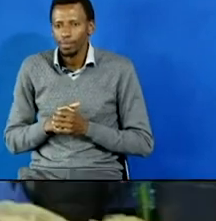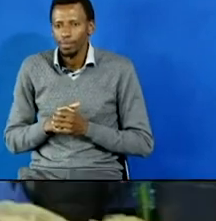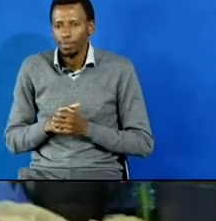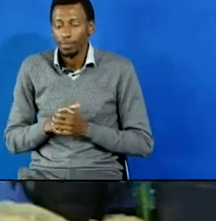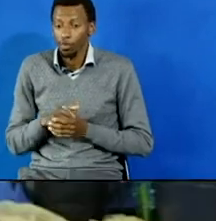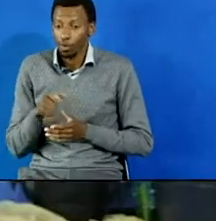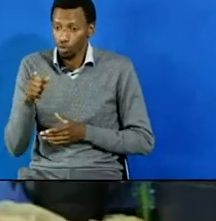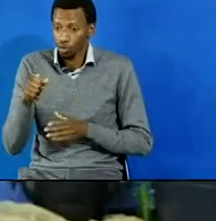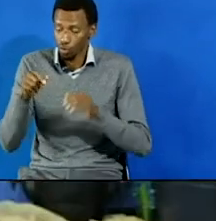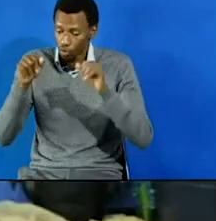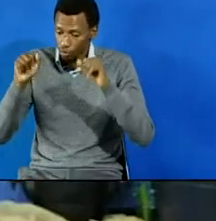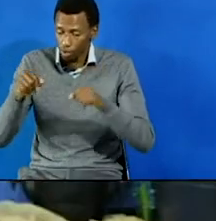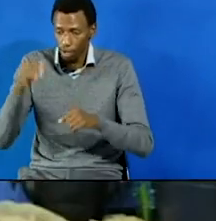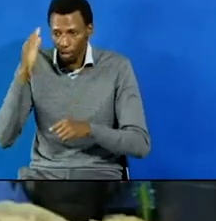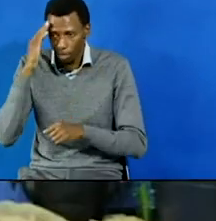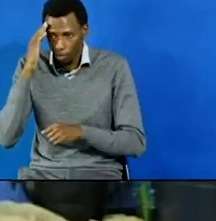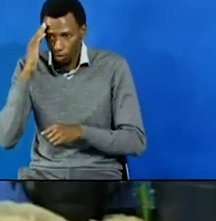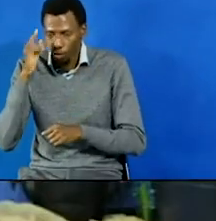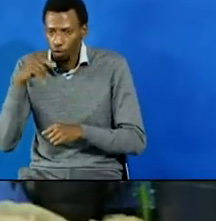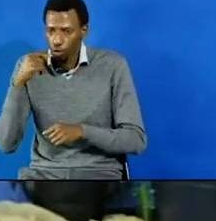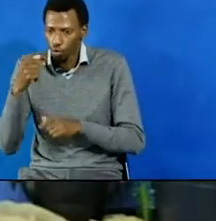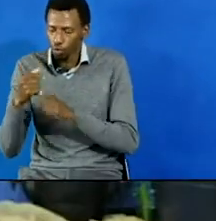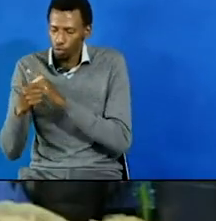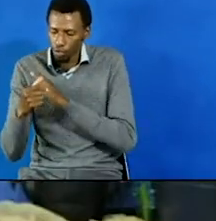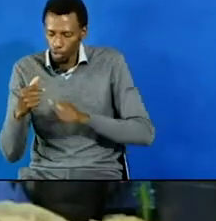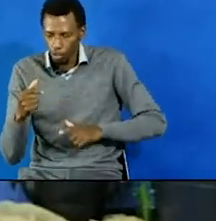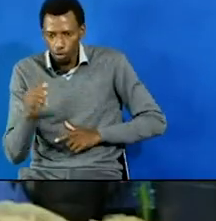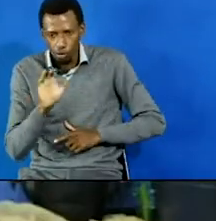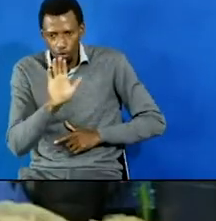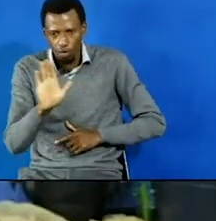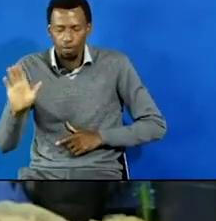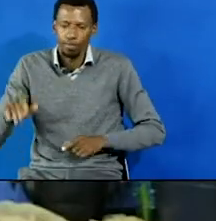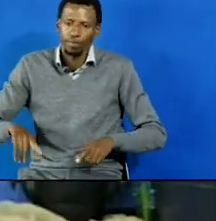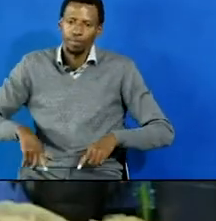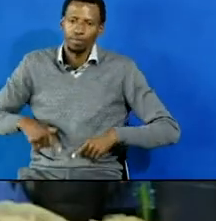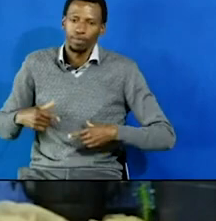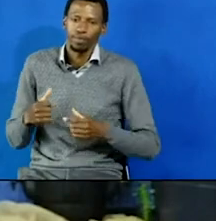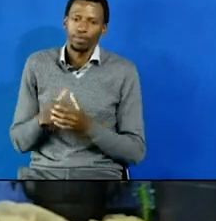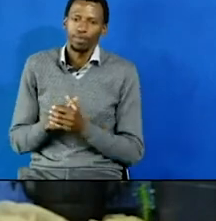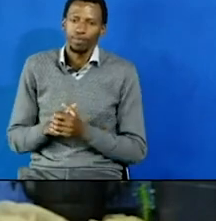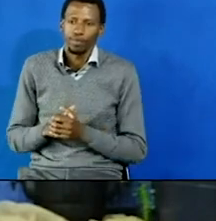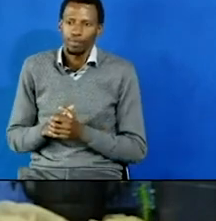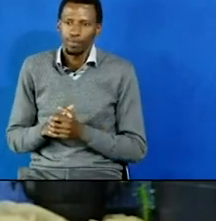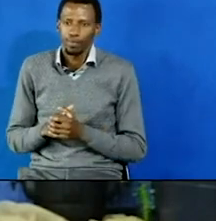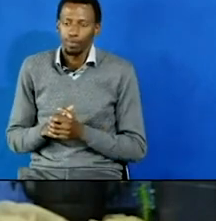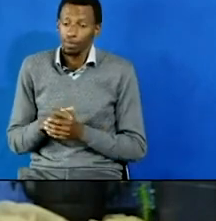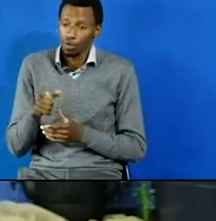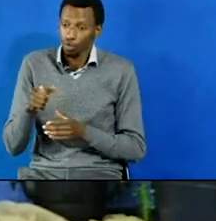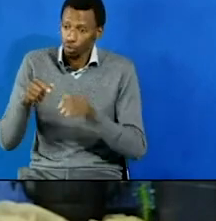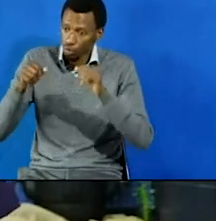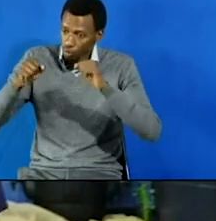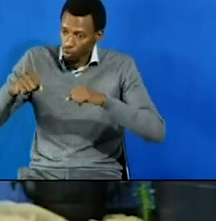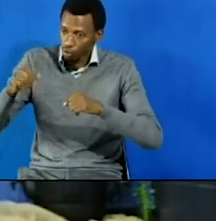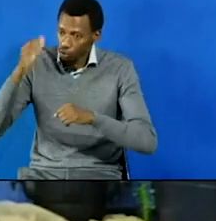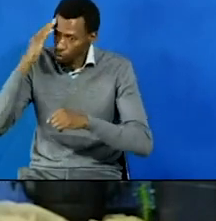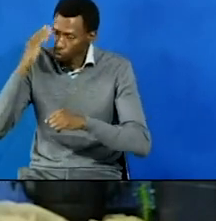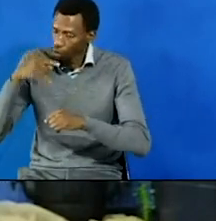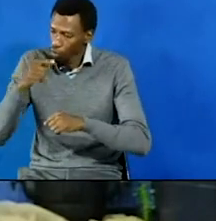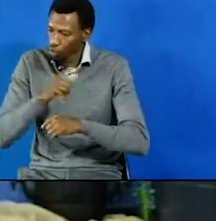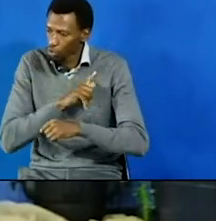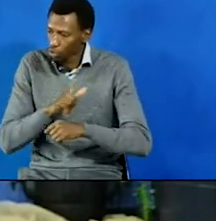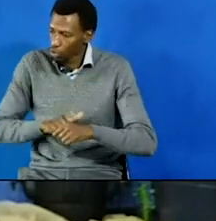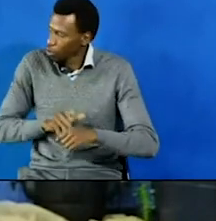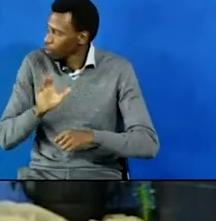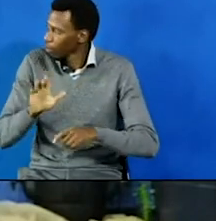will be able to know who is the Lord of your life. You'll be able to know who is the Lord of your